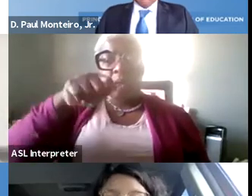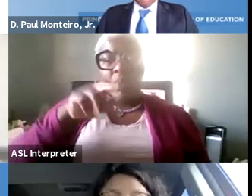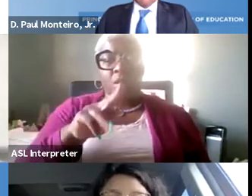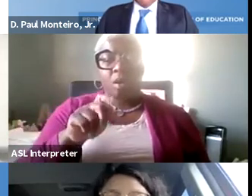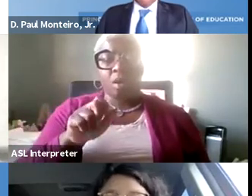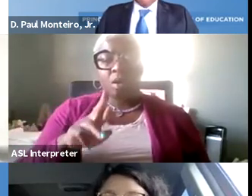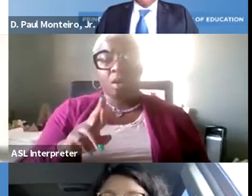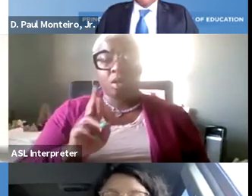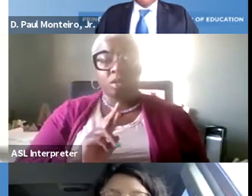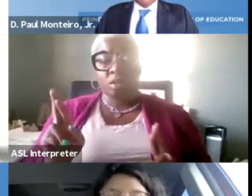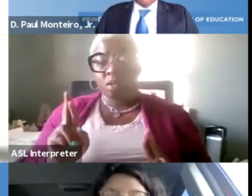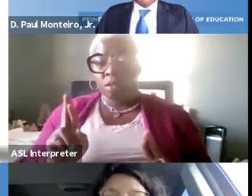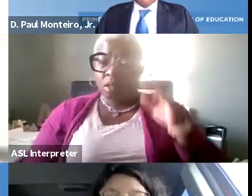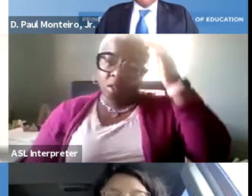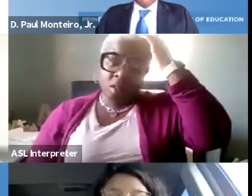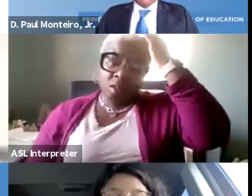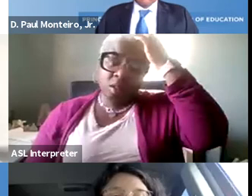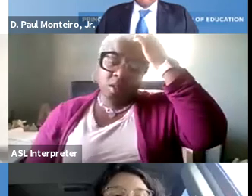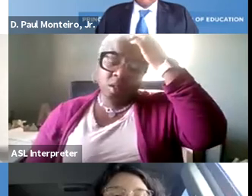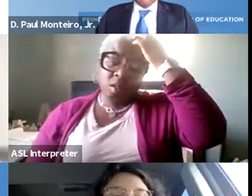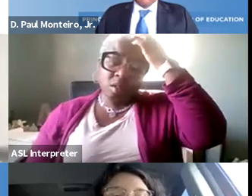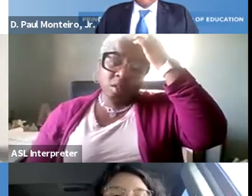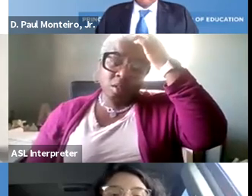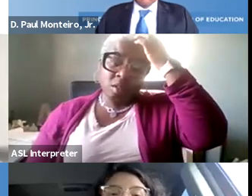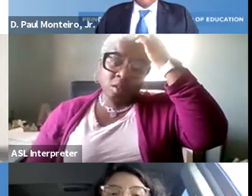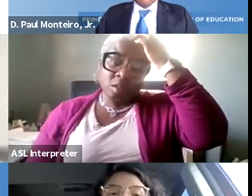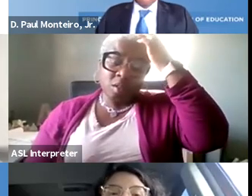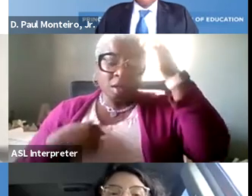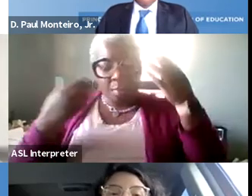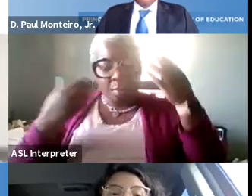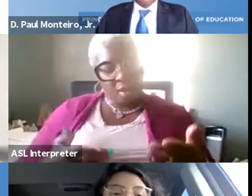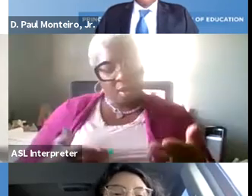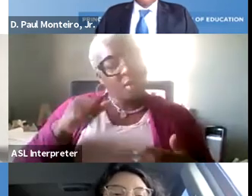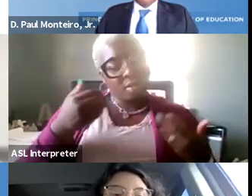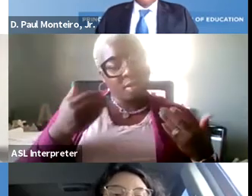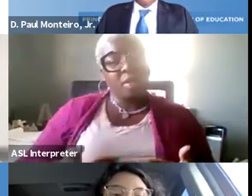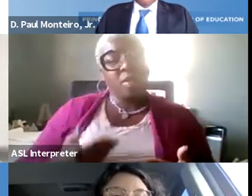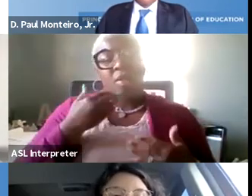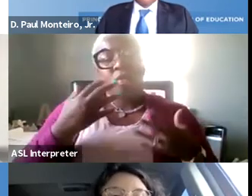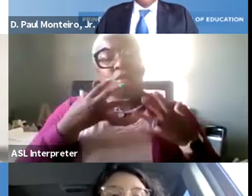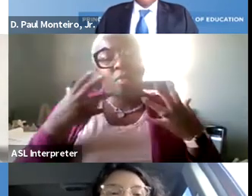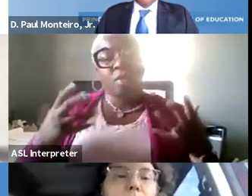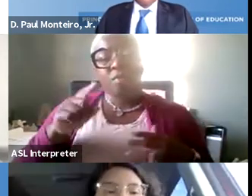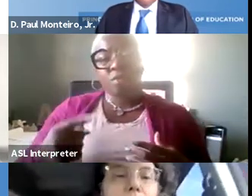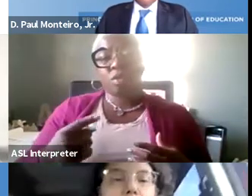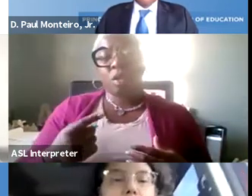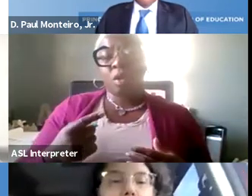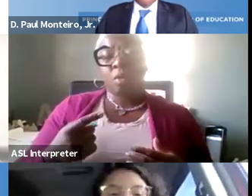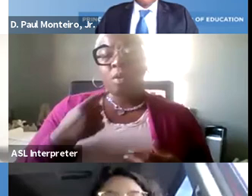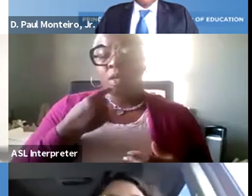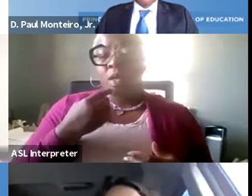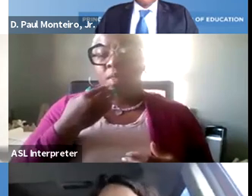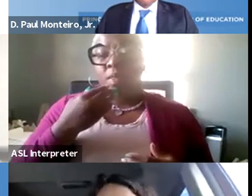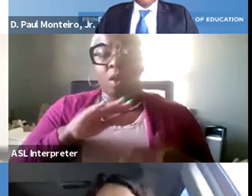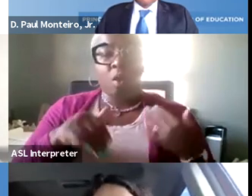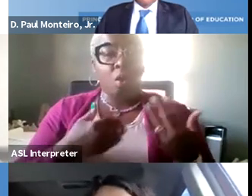Is she in the queue? I am, thank you. Oh yes, I'm here. Thank you so much. First of all, I want to just thank